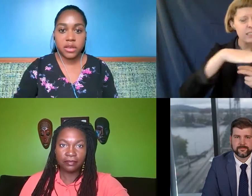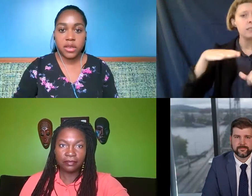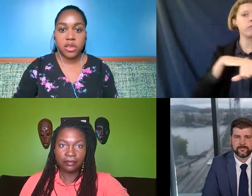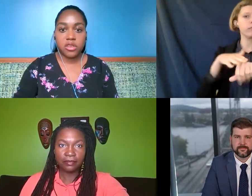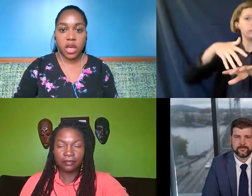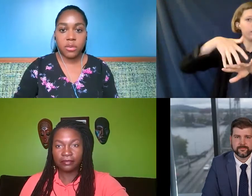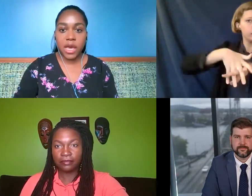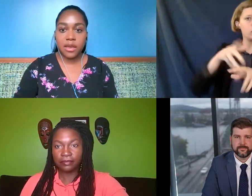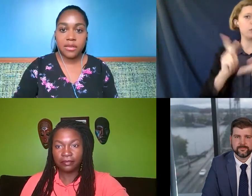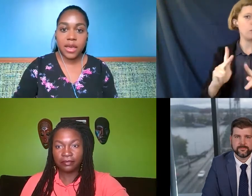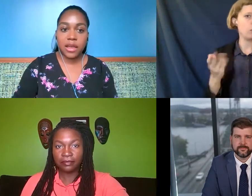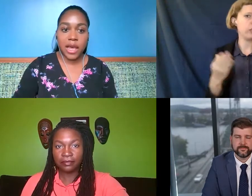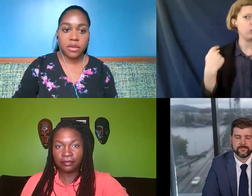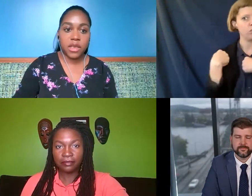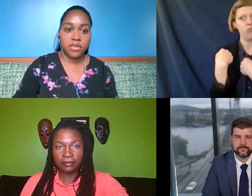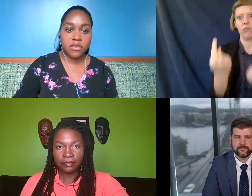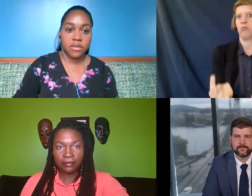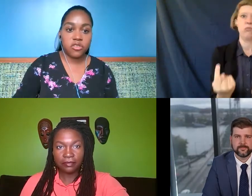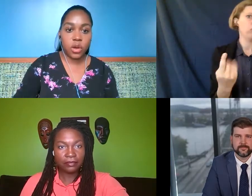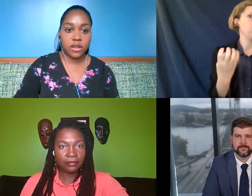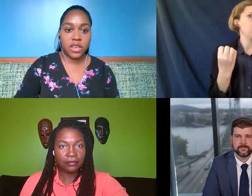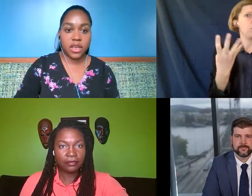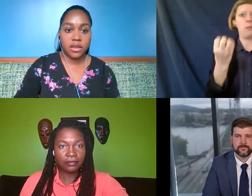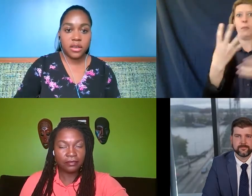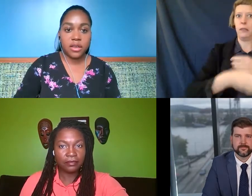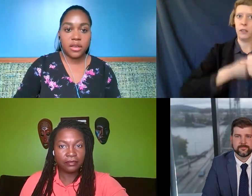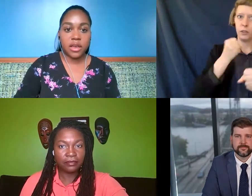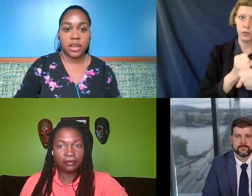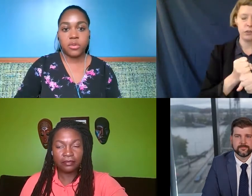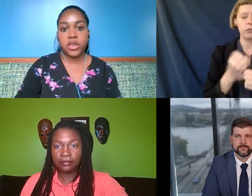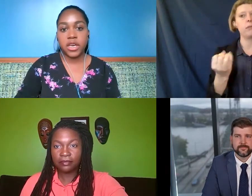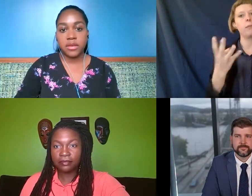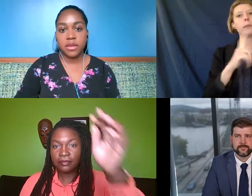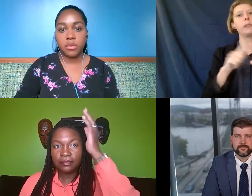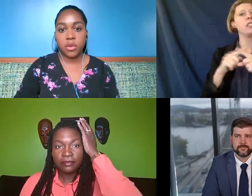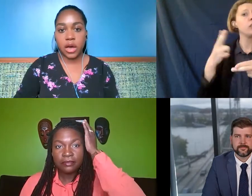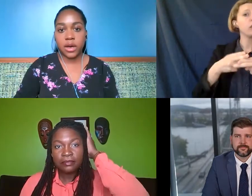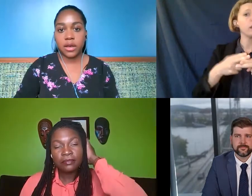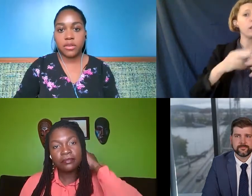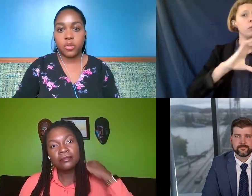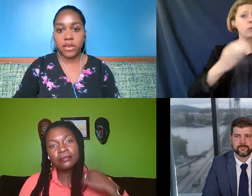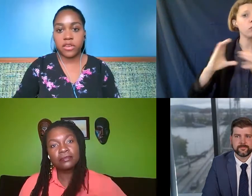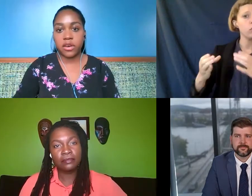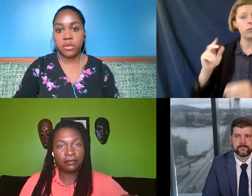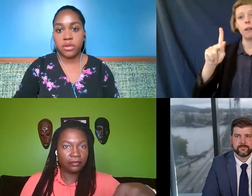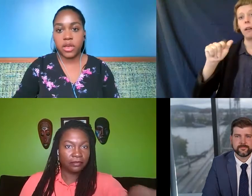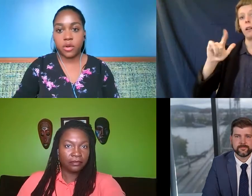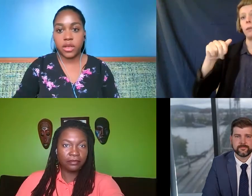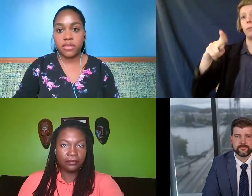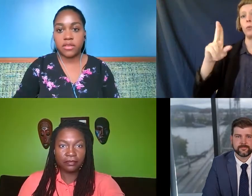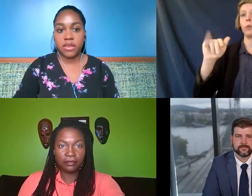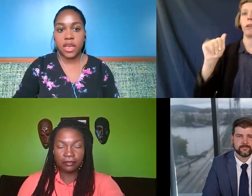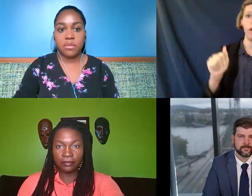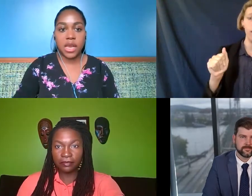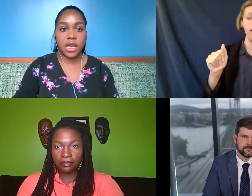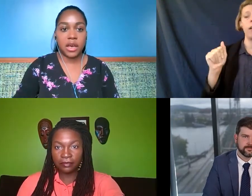Multnomah, Chalamet, Clackamas, Tualatin, Kalapuya, Malawa, the Wasco,